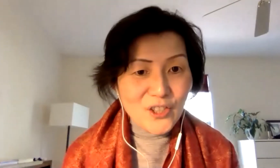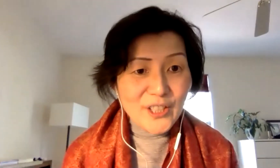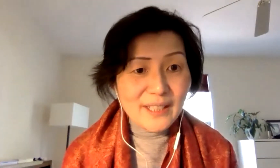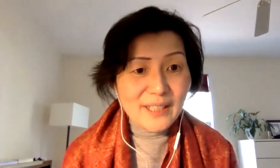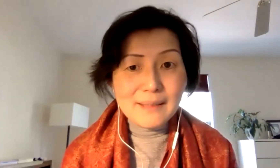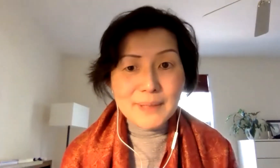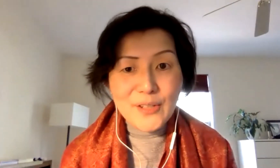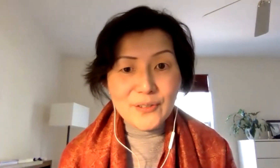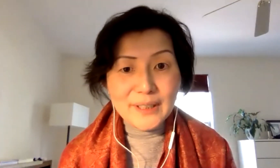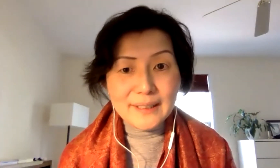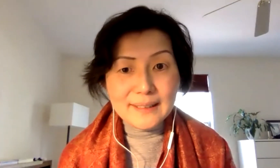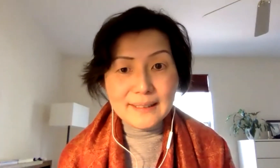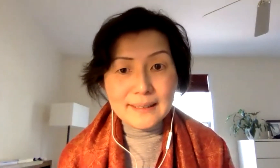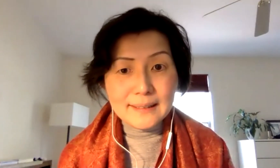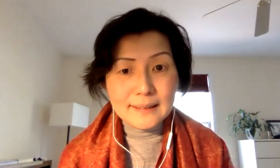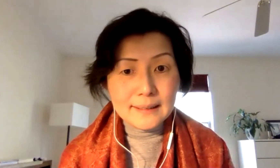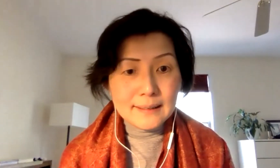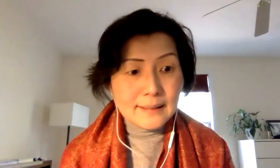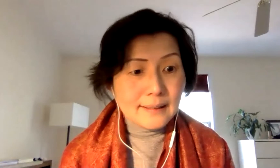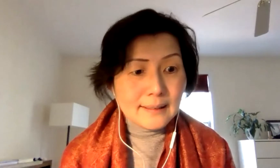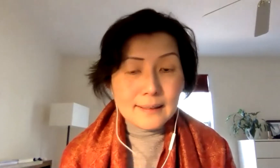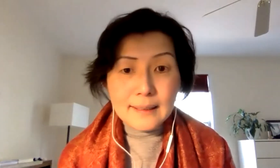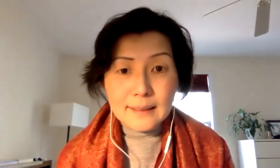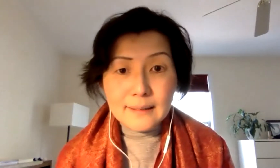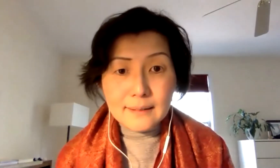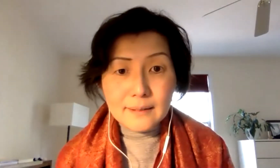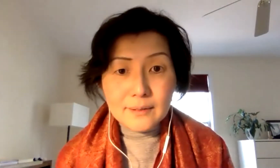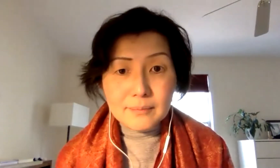me just share my screen.